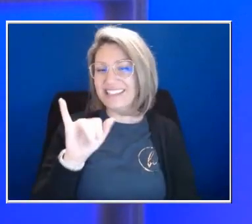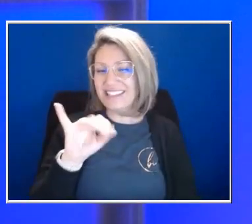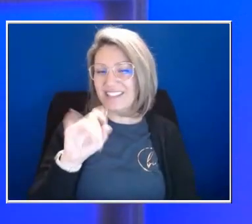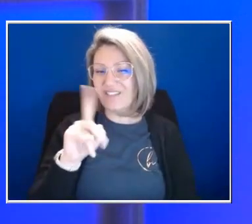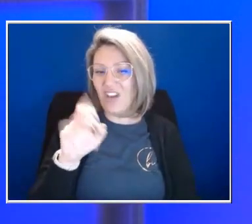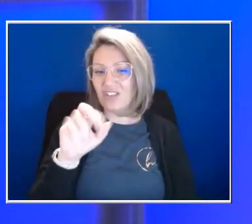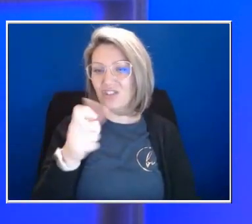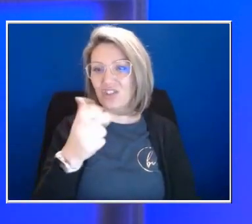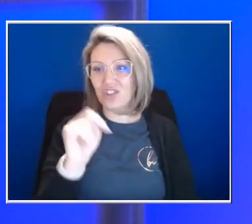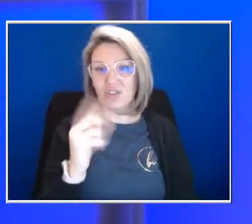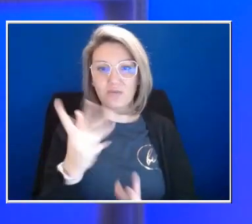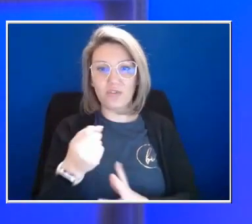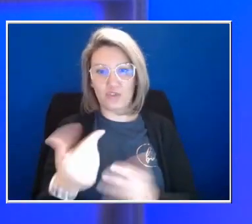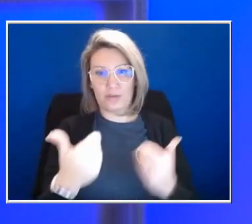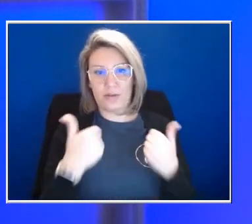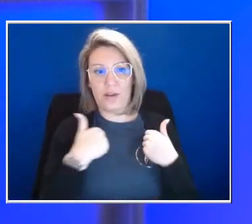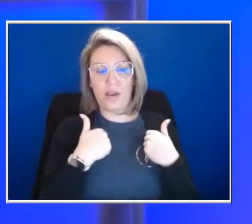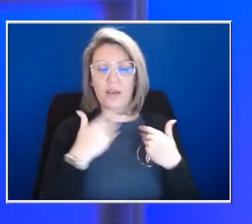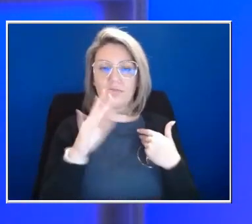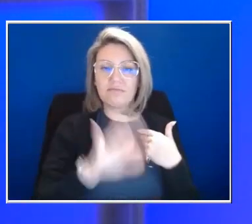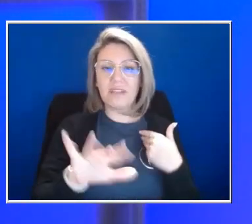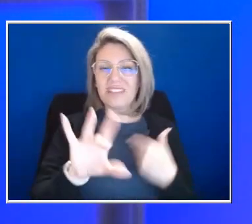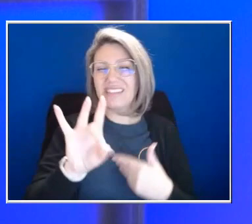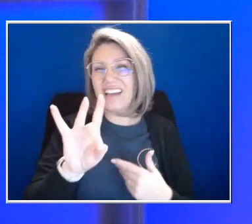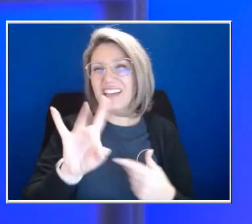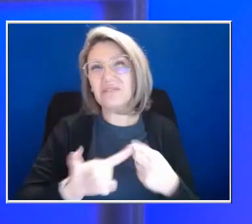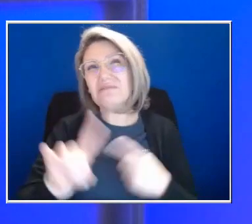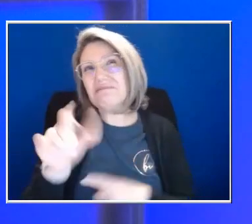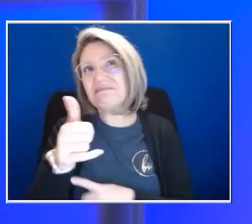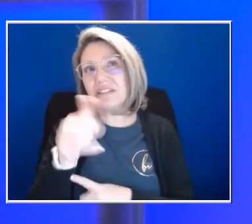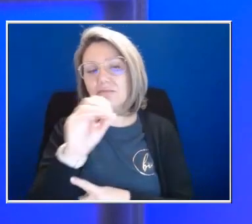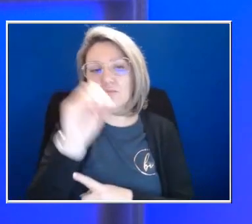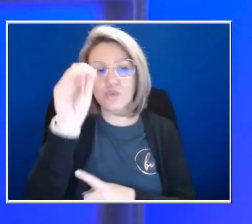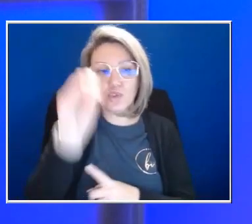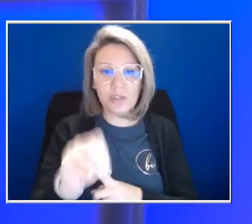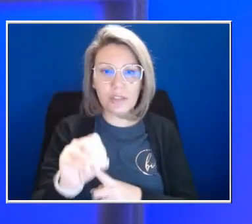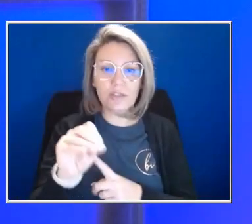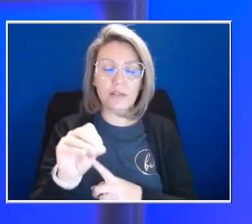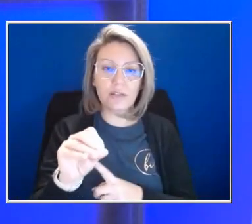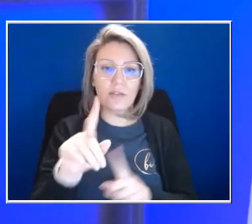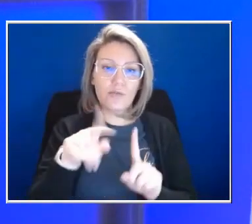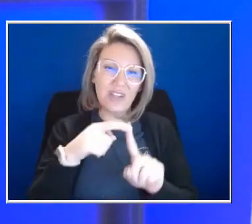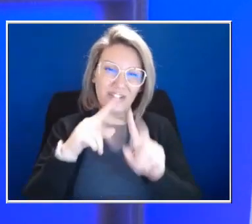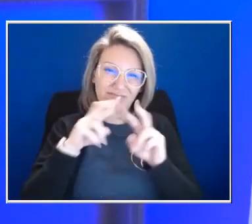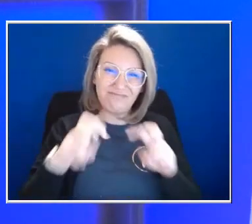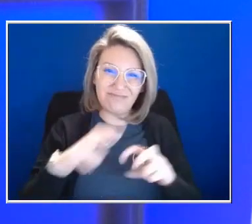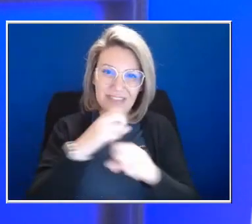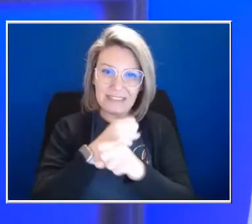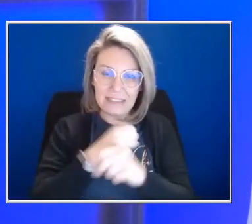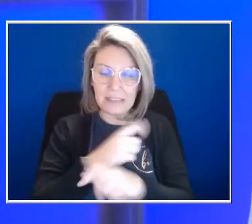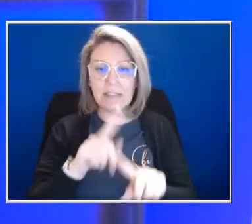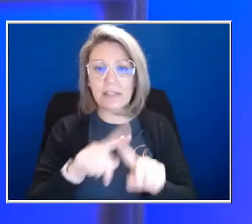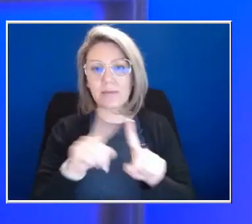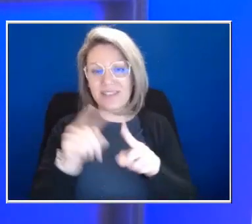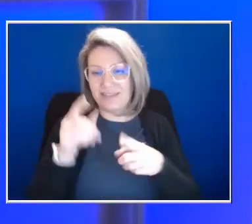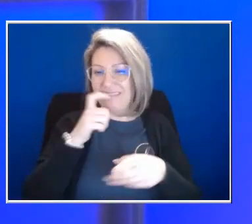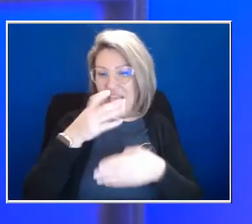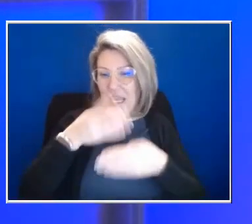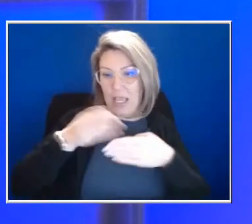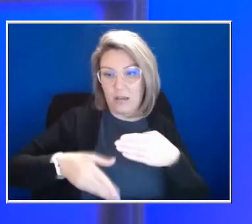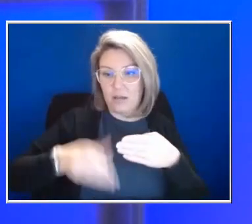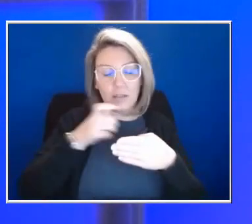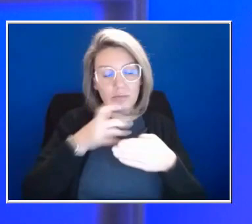That's around 8 to 10%, looking at some statistics. And so, not an outcome that we want, but it does